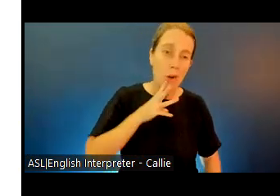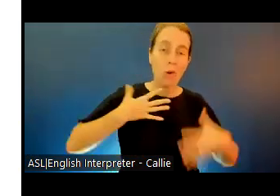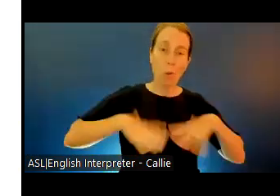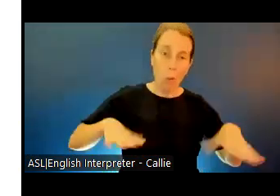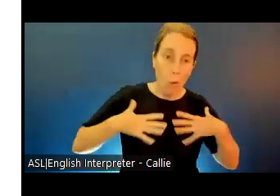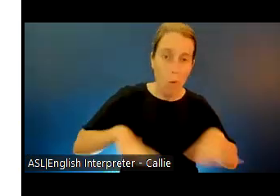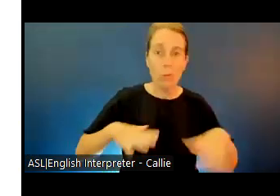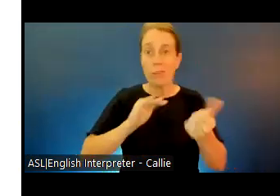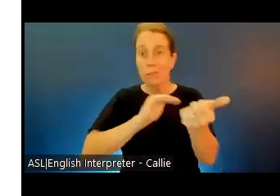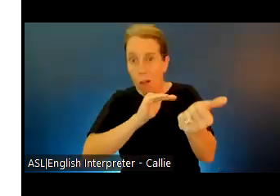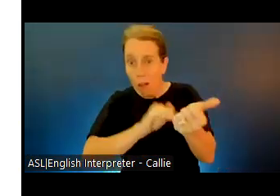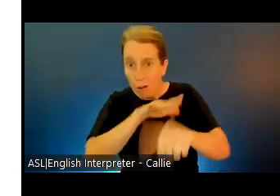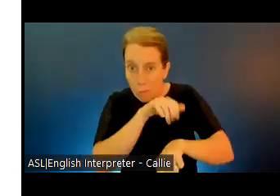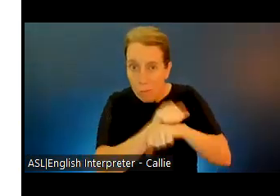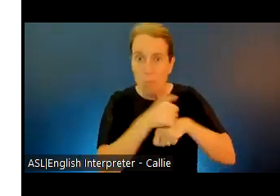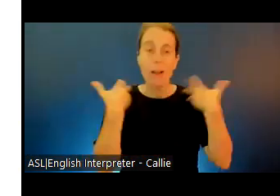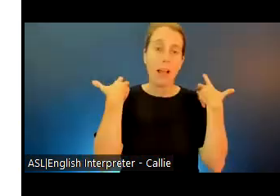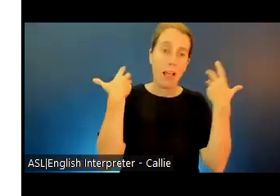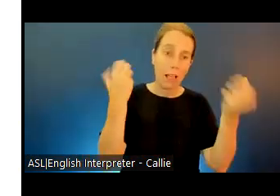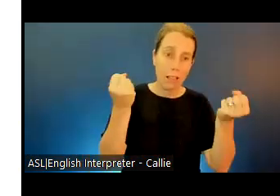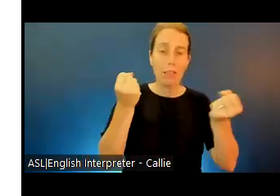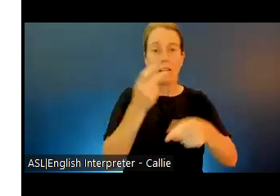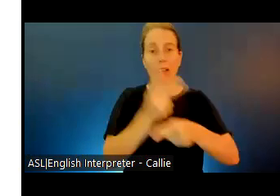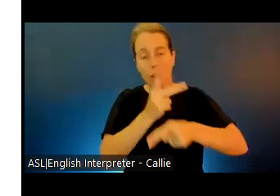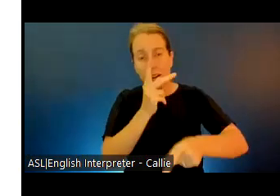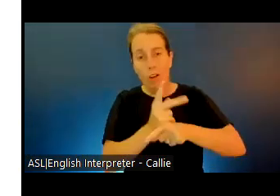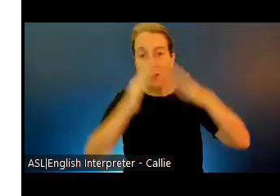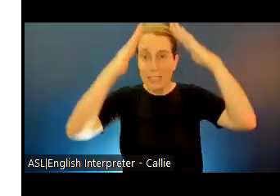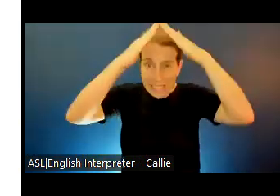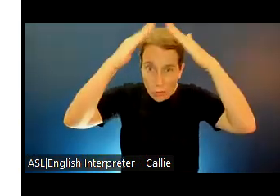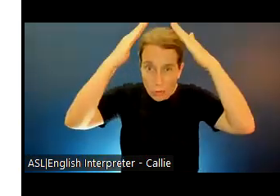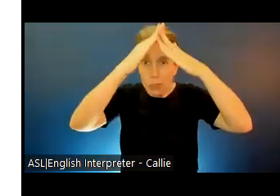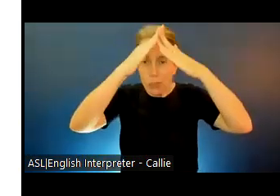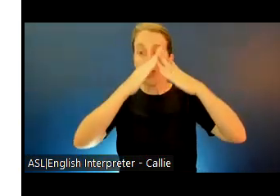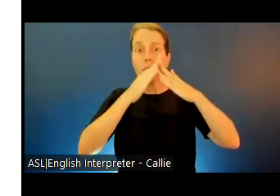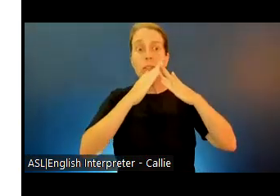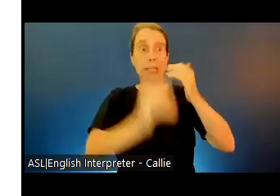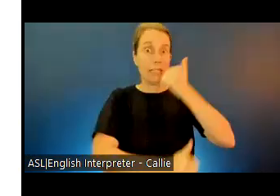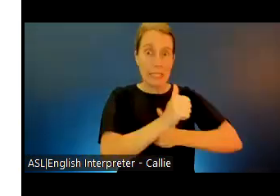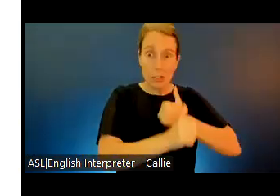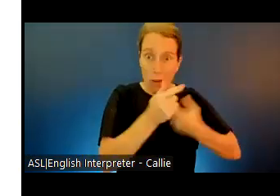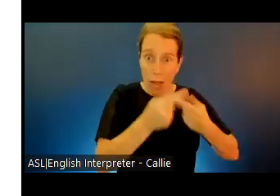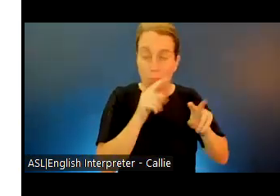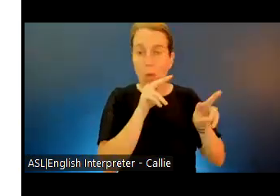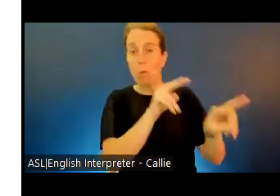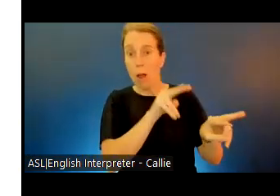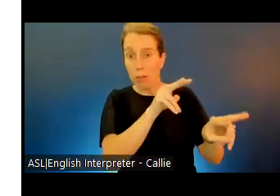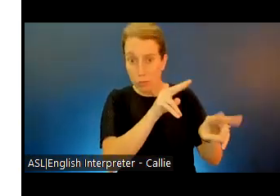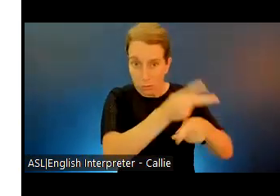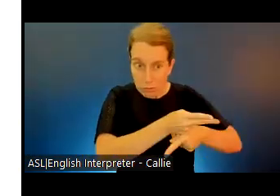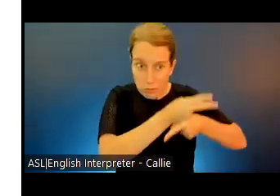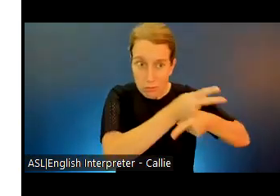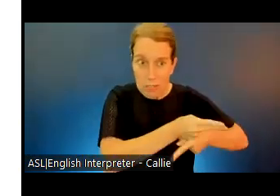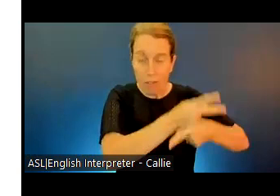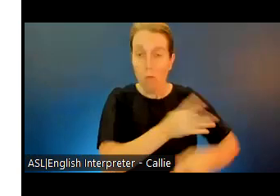can be incidents of neglect. But some laws actually include in their definition